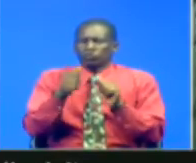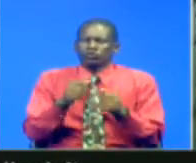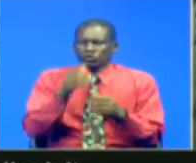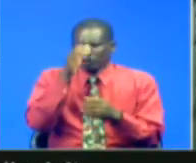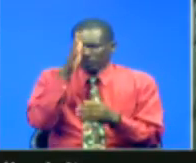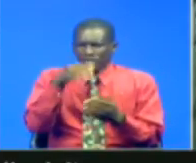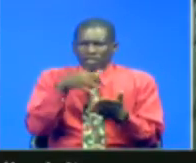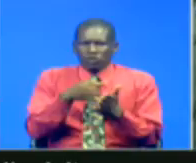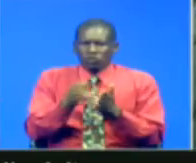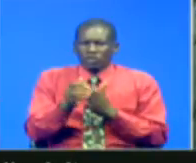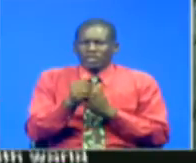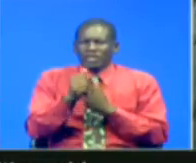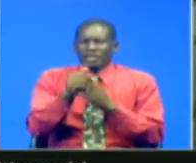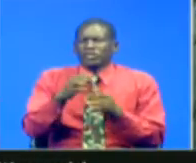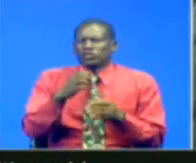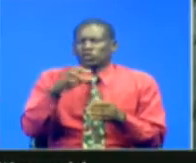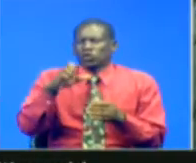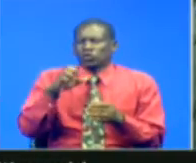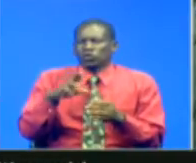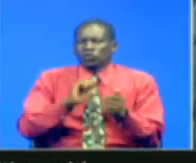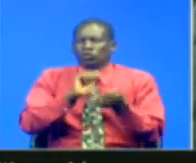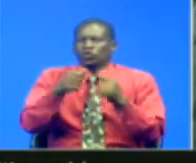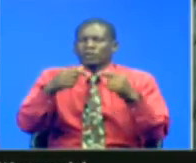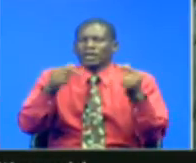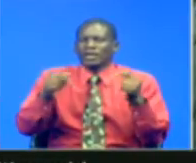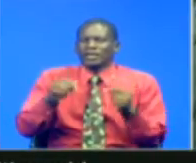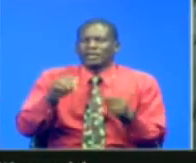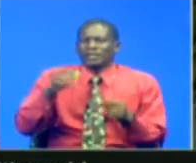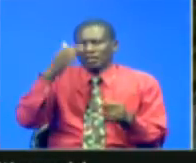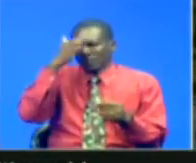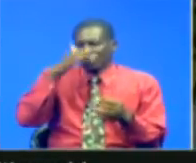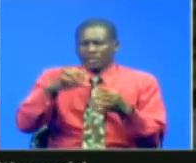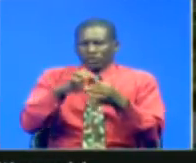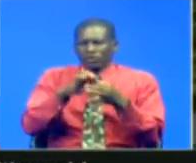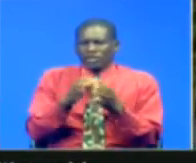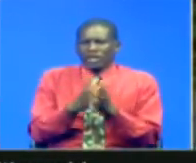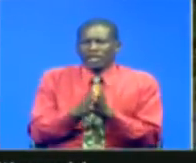them leaders Gor Mahia against Thika United at the Nyayo Stadium and Posta Rangers taking on Ulinzi Stars.